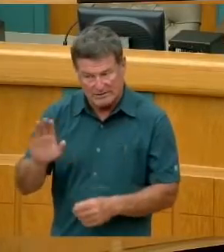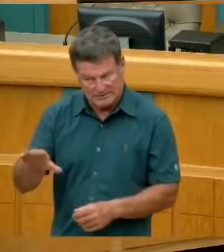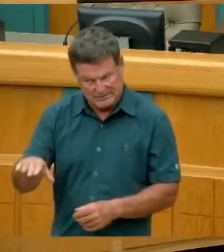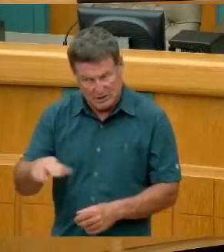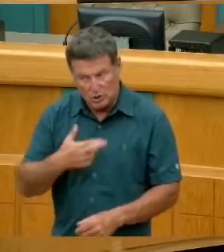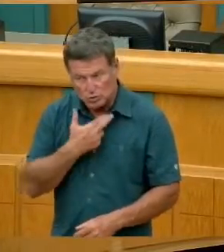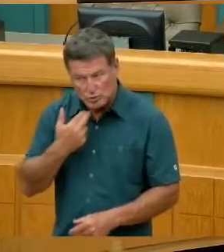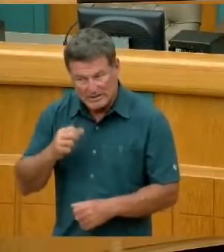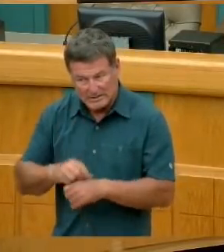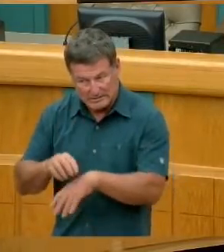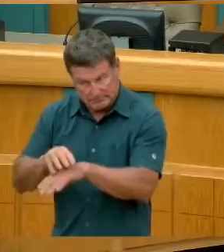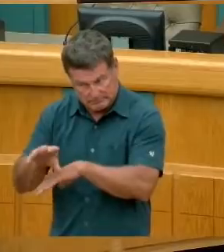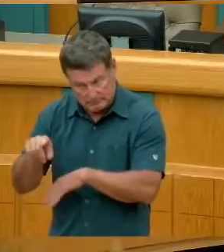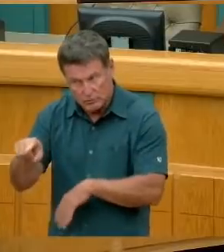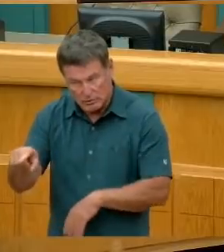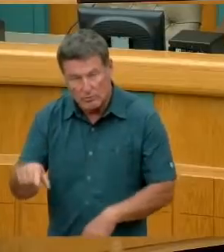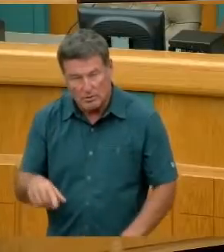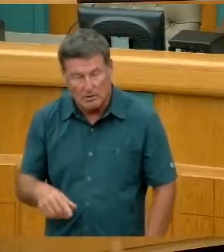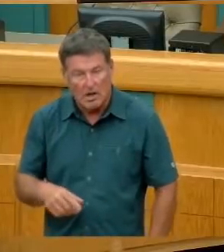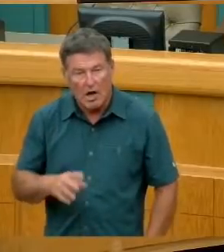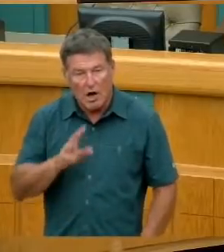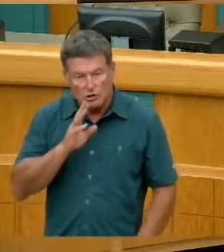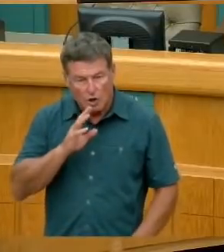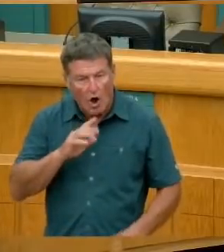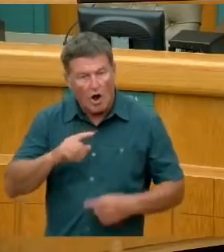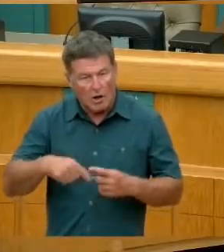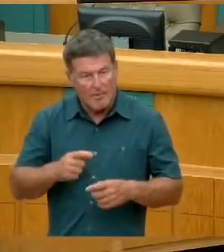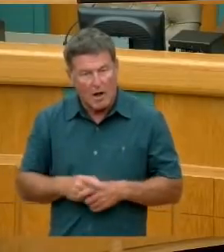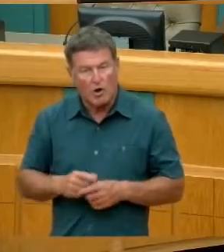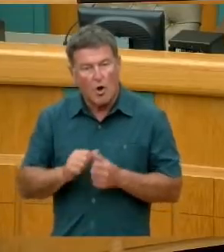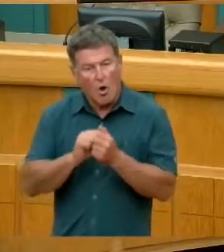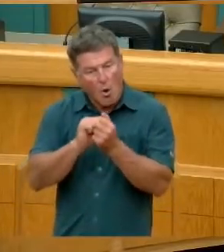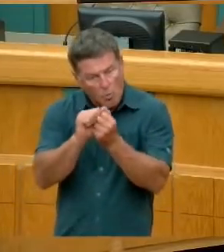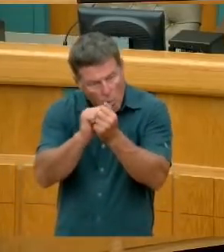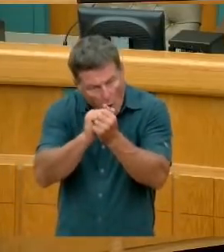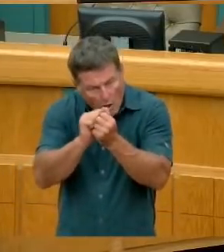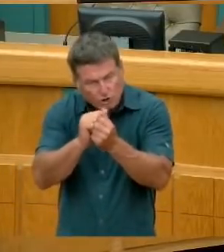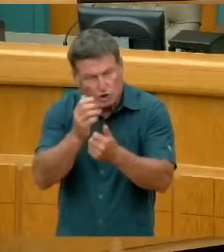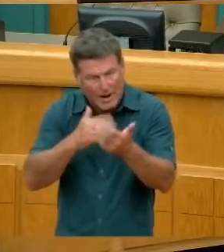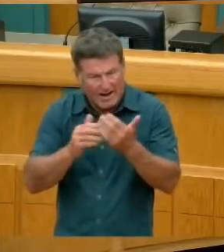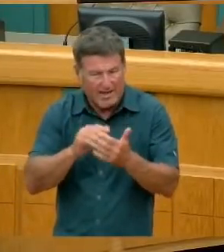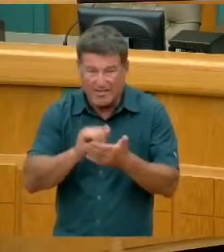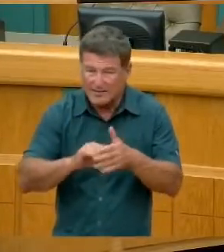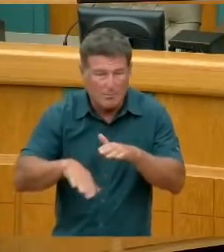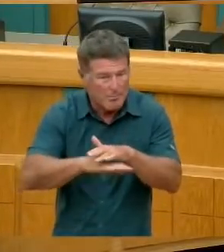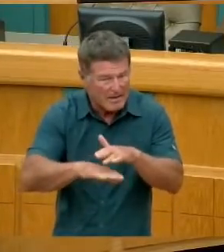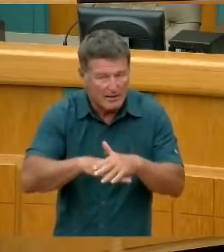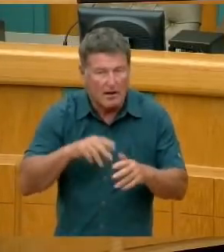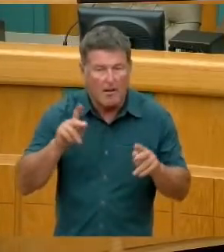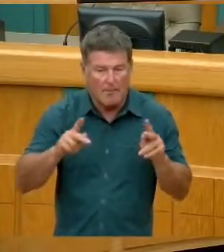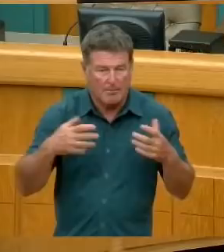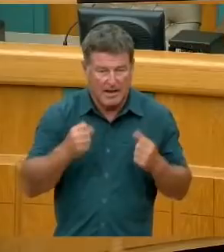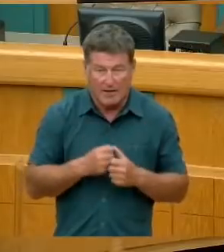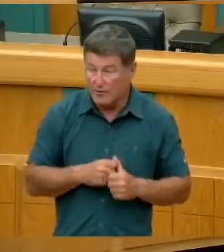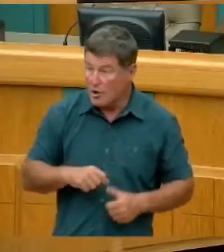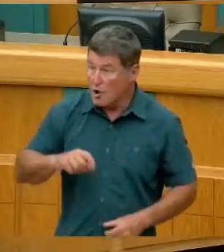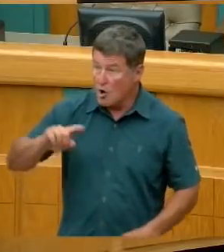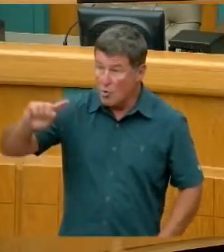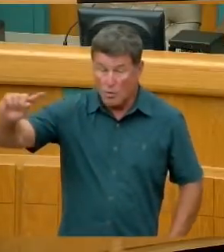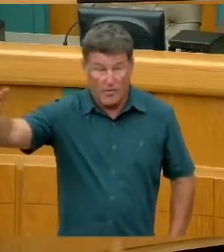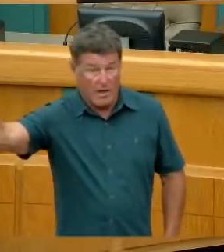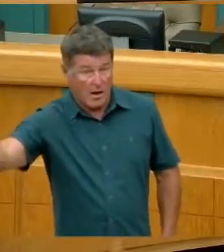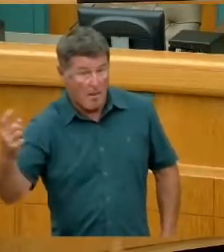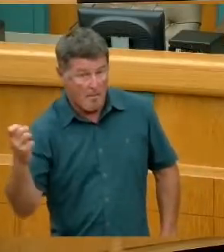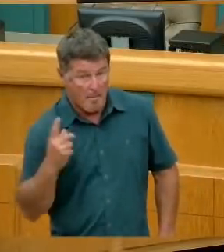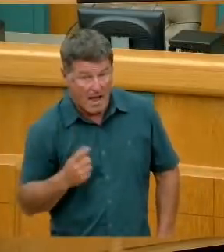negatively affect you. Talk to them about public health basics. Wash your hands. As the minute you walk into this house, the